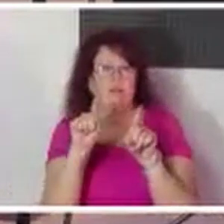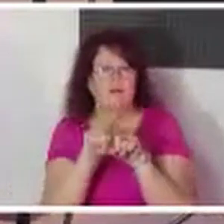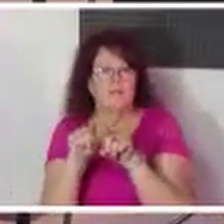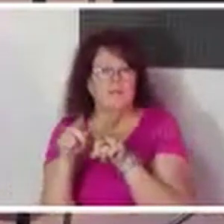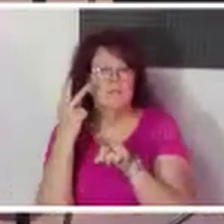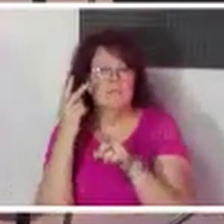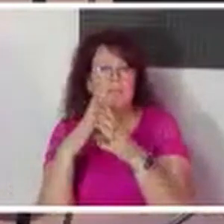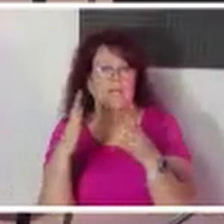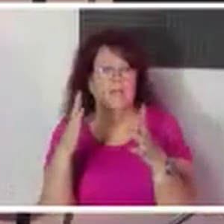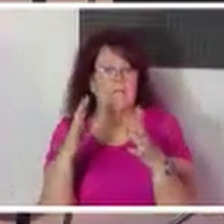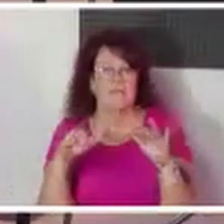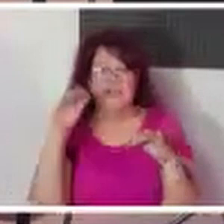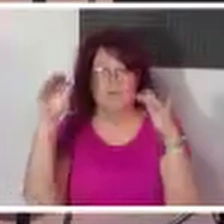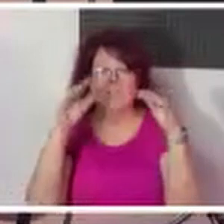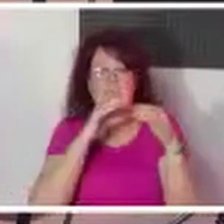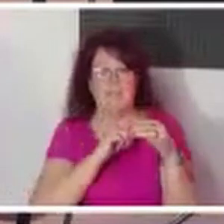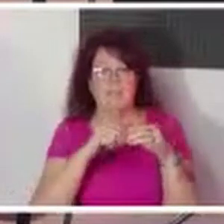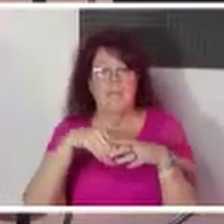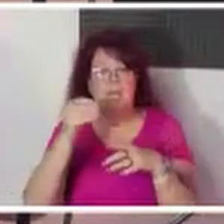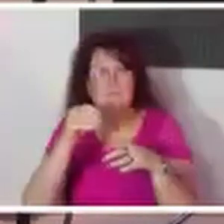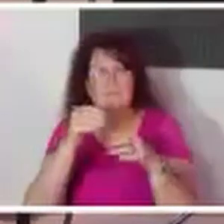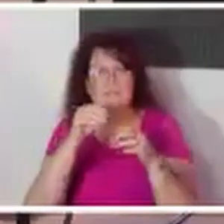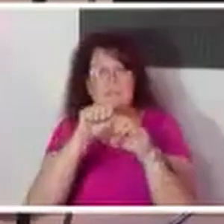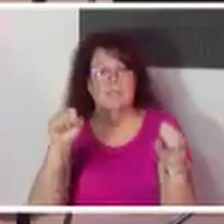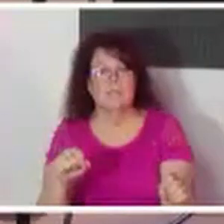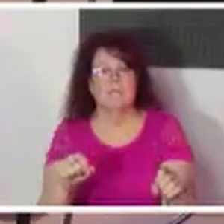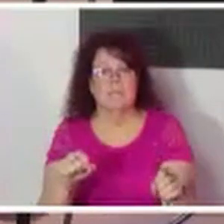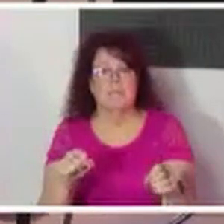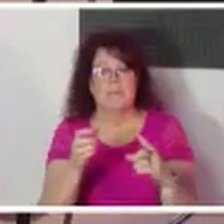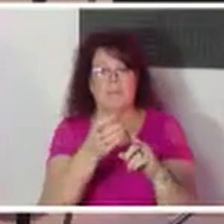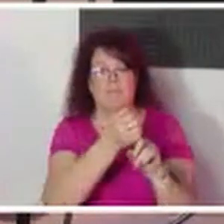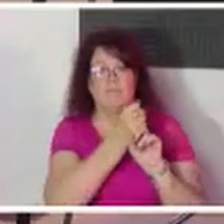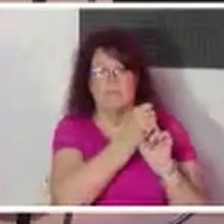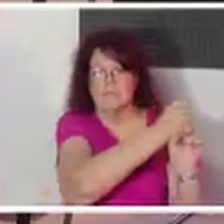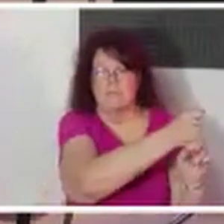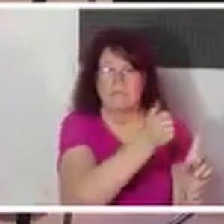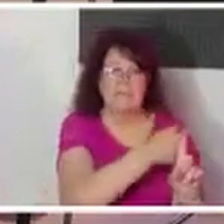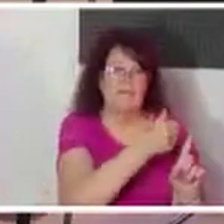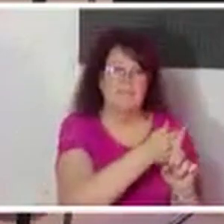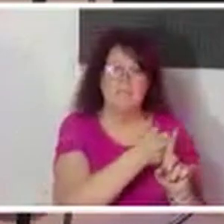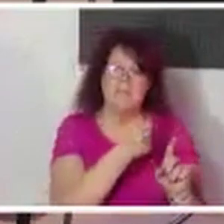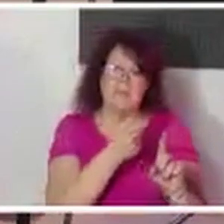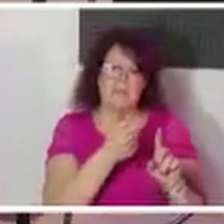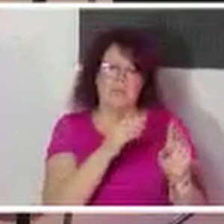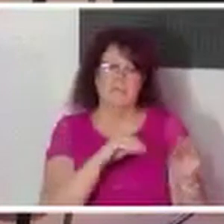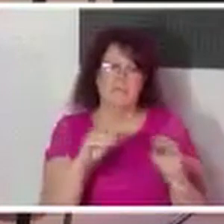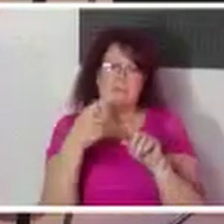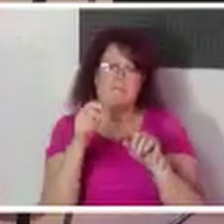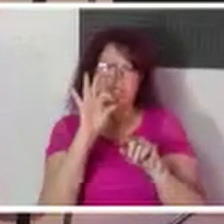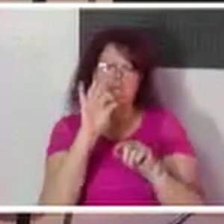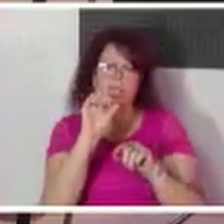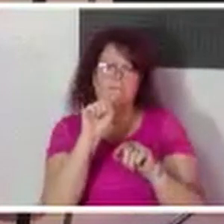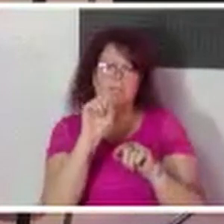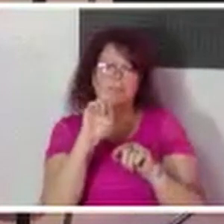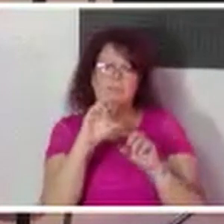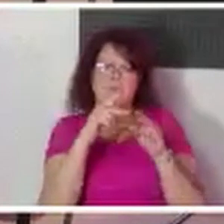young adults aging out of the system and ending up incarcerated themselves. And for me, moving away from foster care to criminal